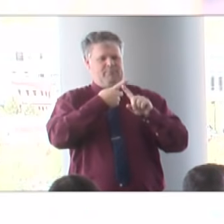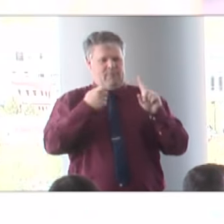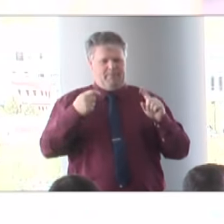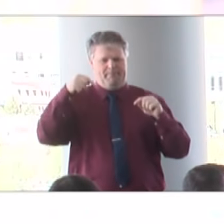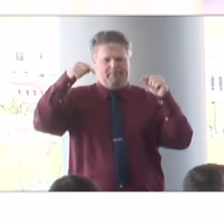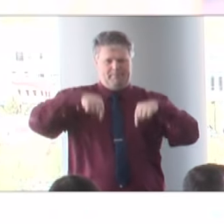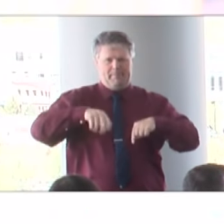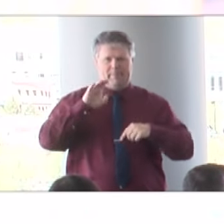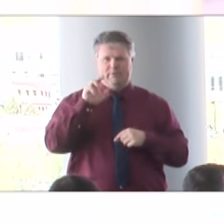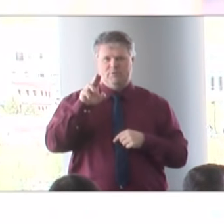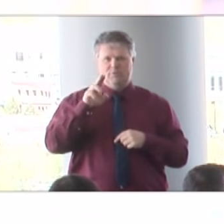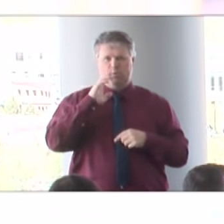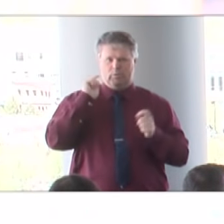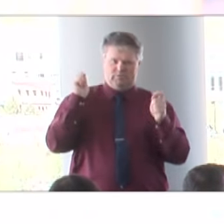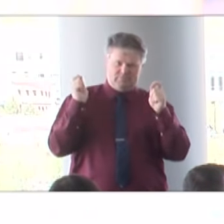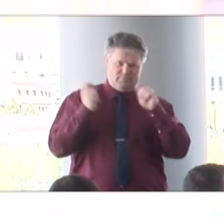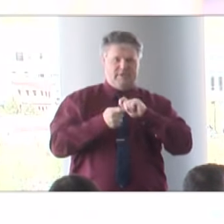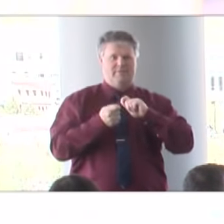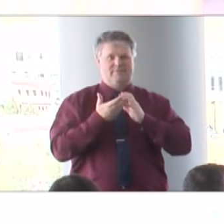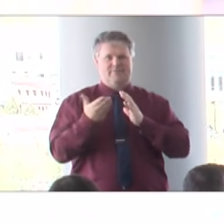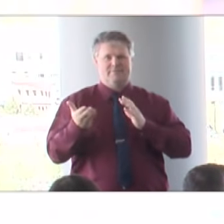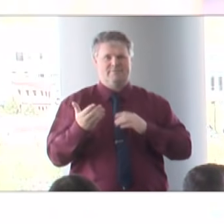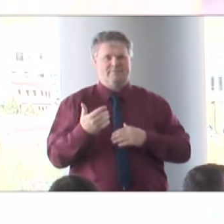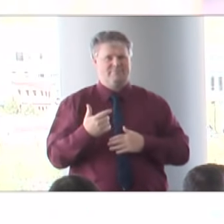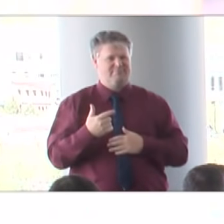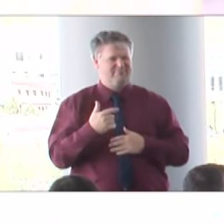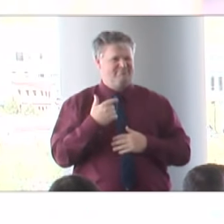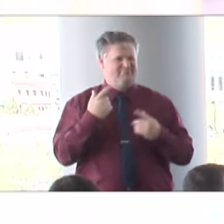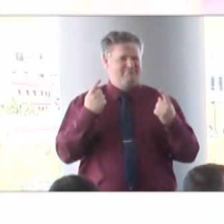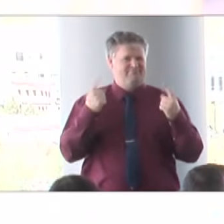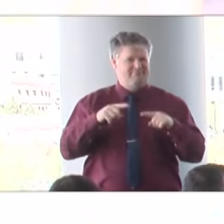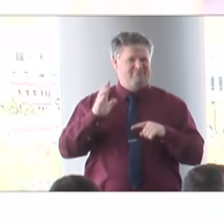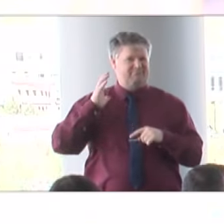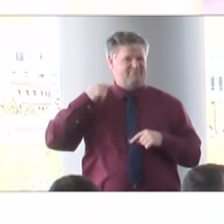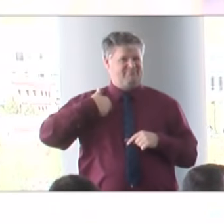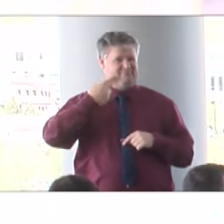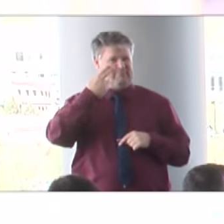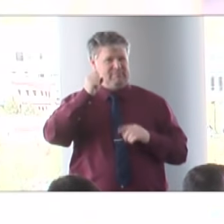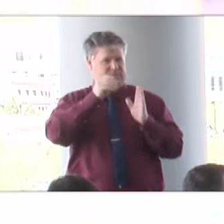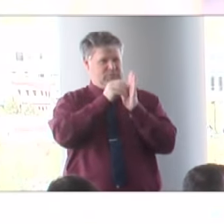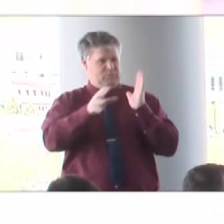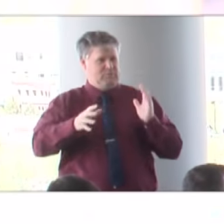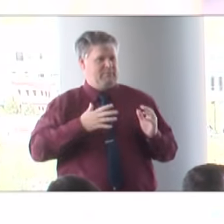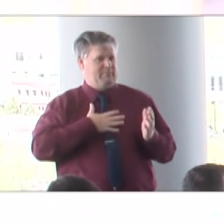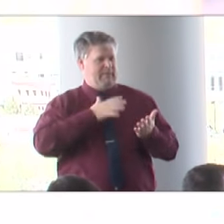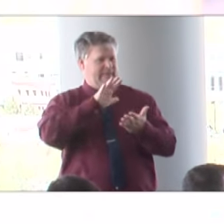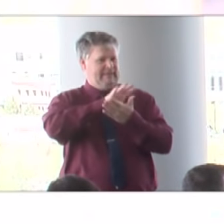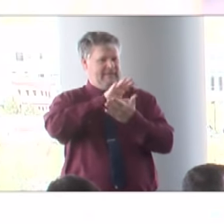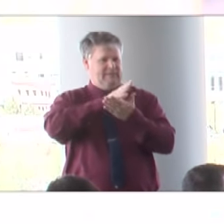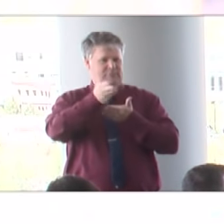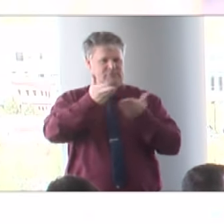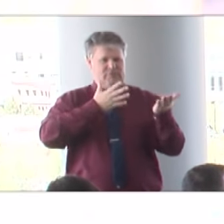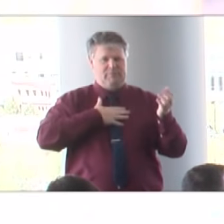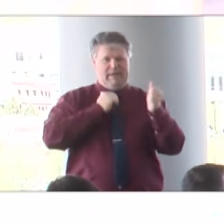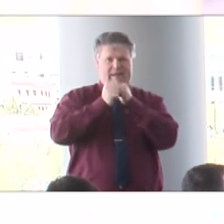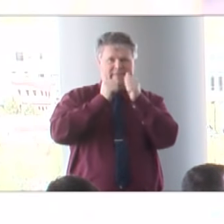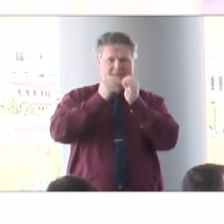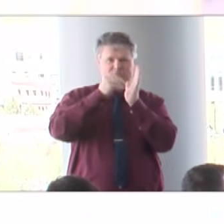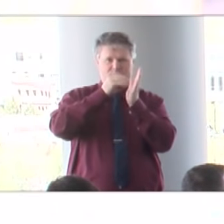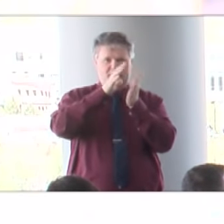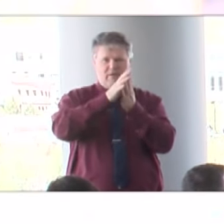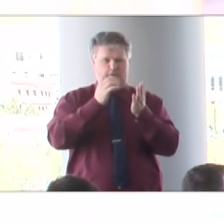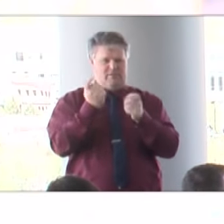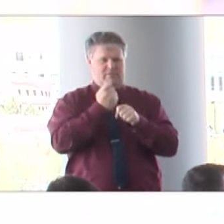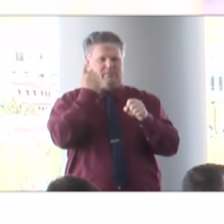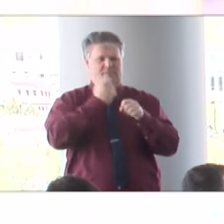It will be transformative. When I was a high school student, my academic service and athletics record won me